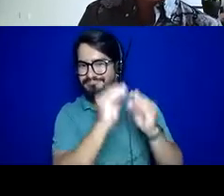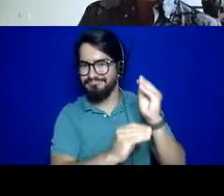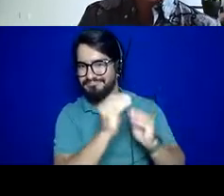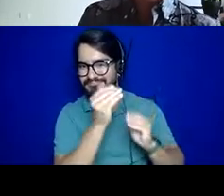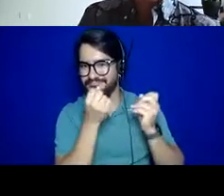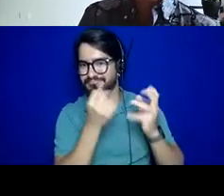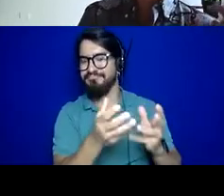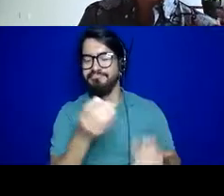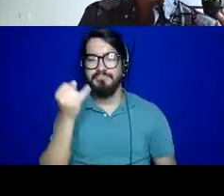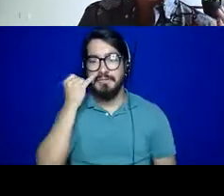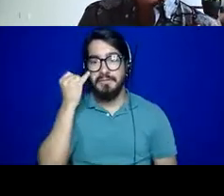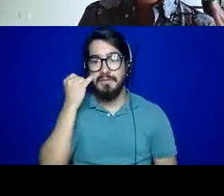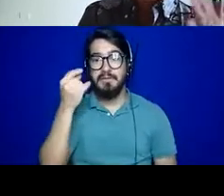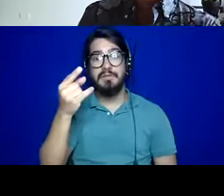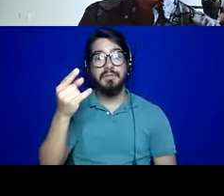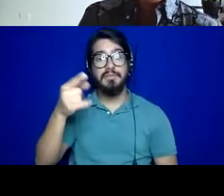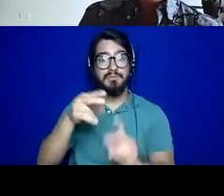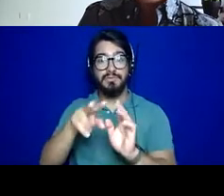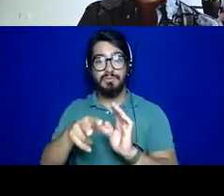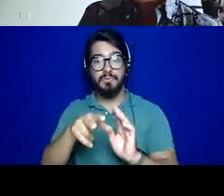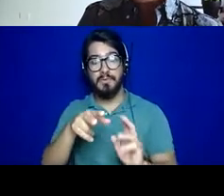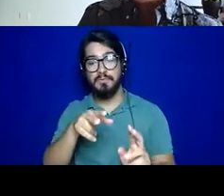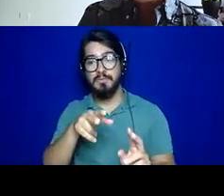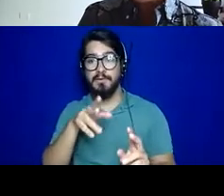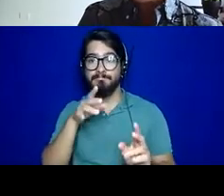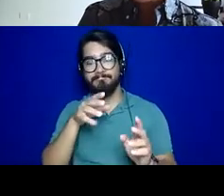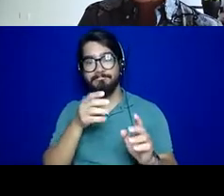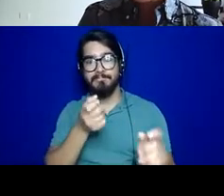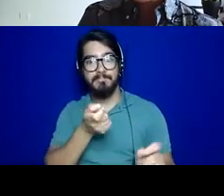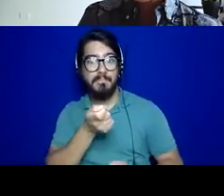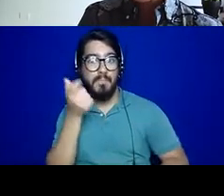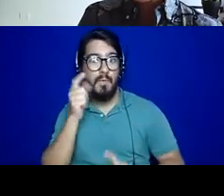my computer, for instance, or from a PDF.